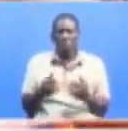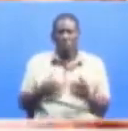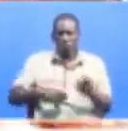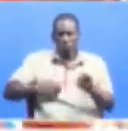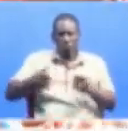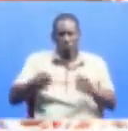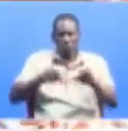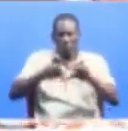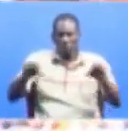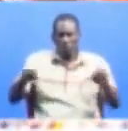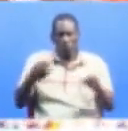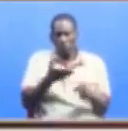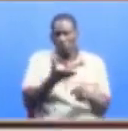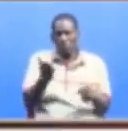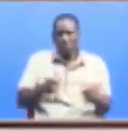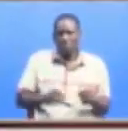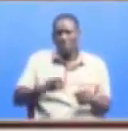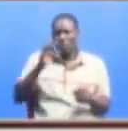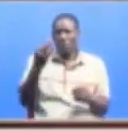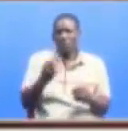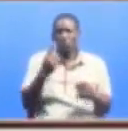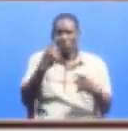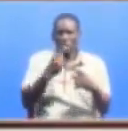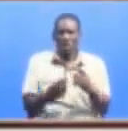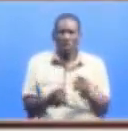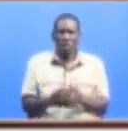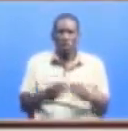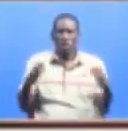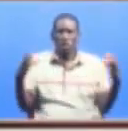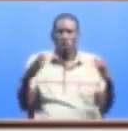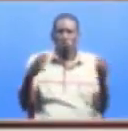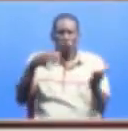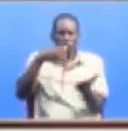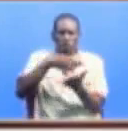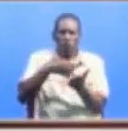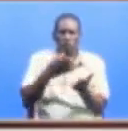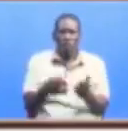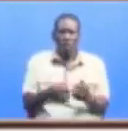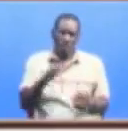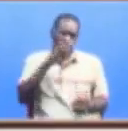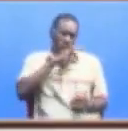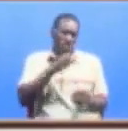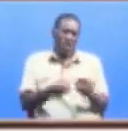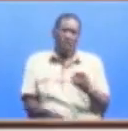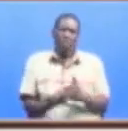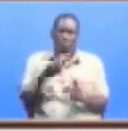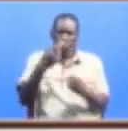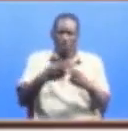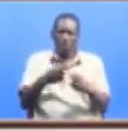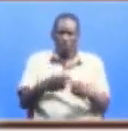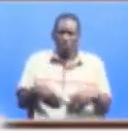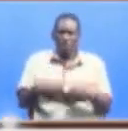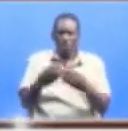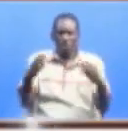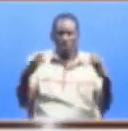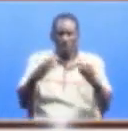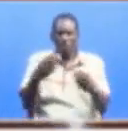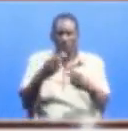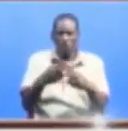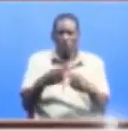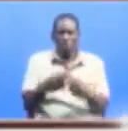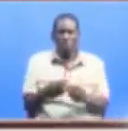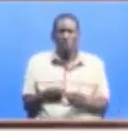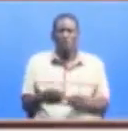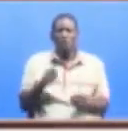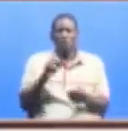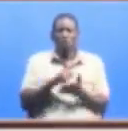scrap metals on their behalf thrice per year. Chief of the community is involved. They come up with the names. They just give the company names